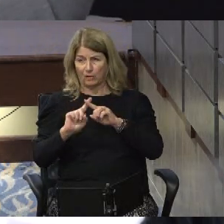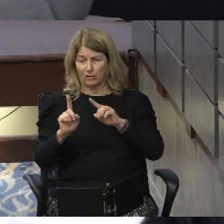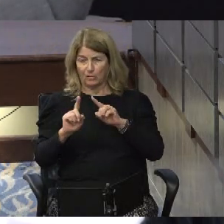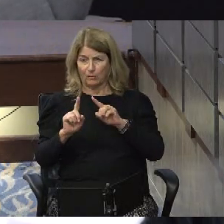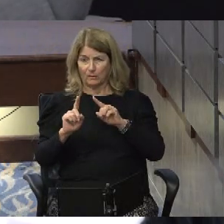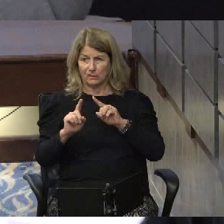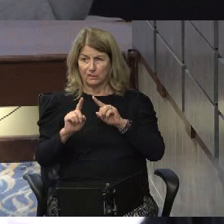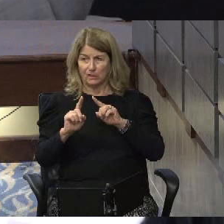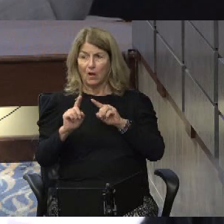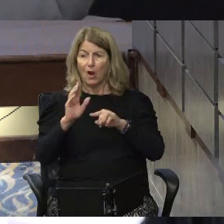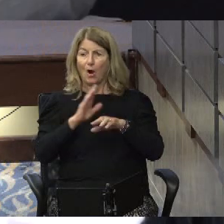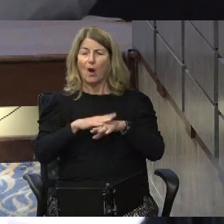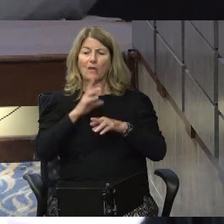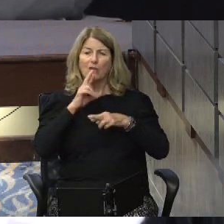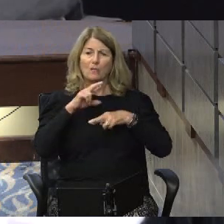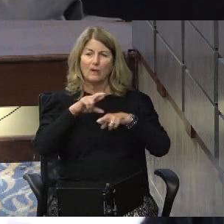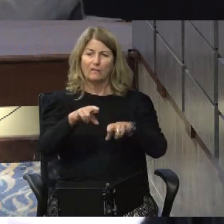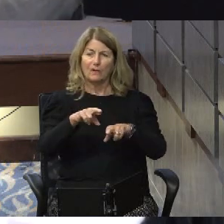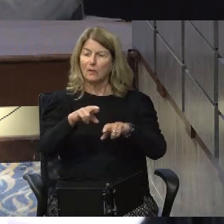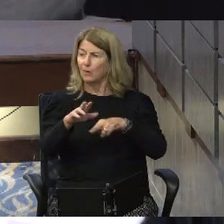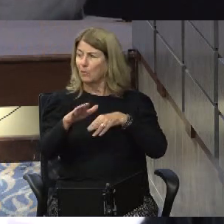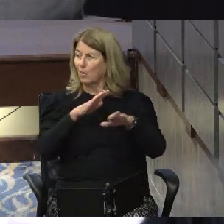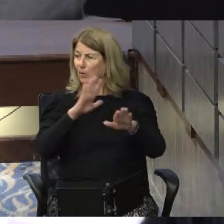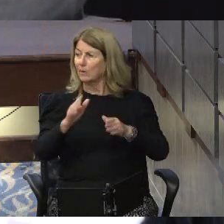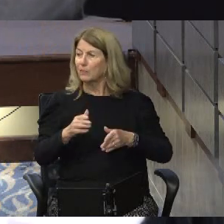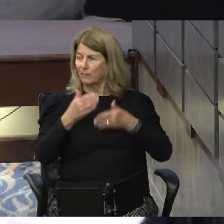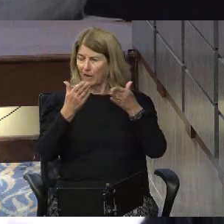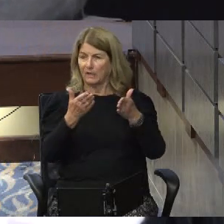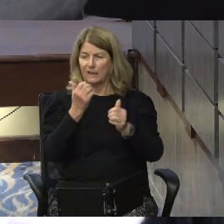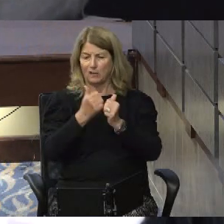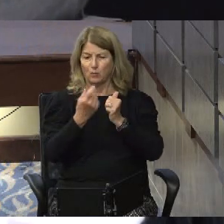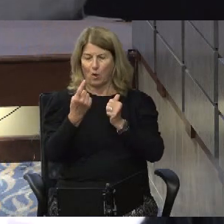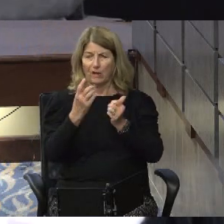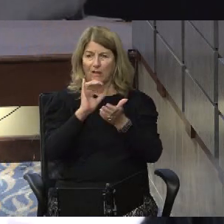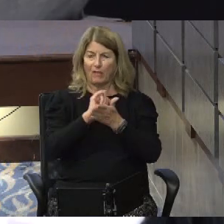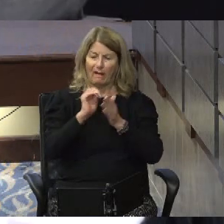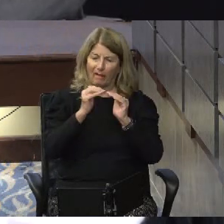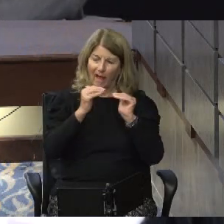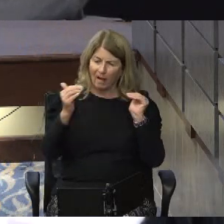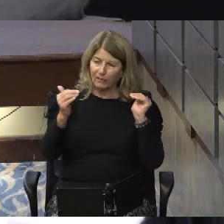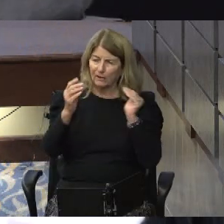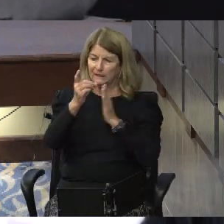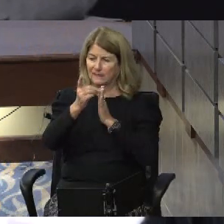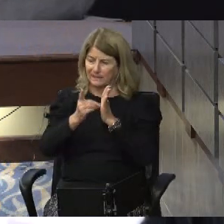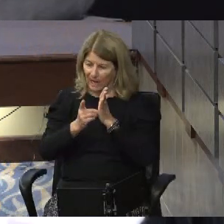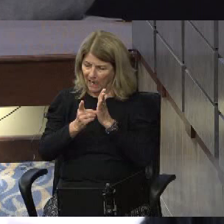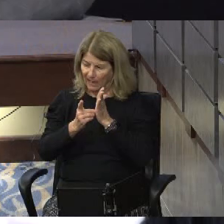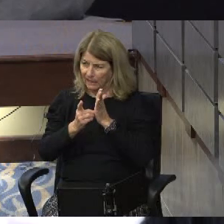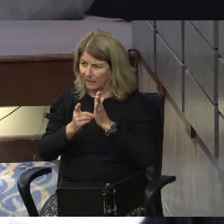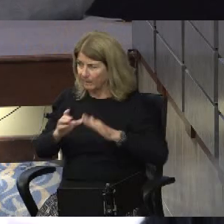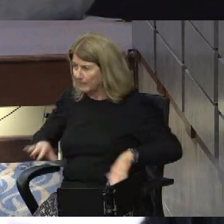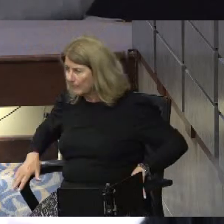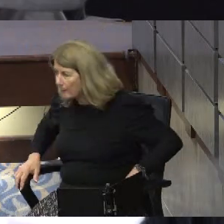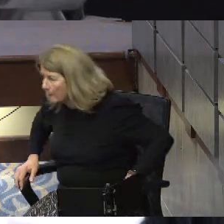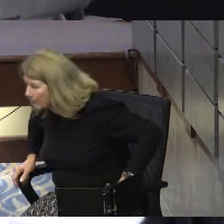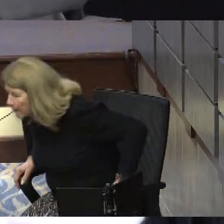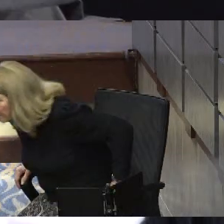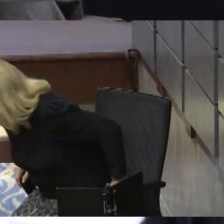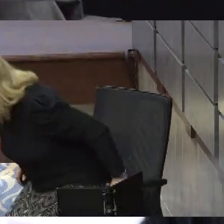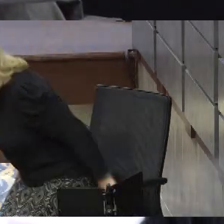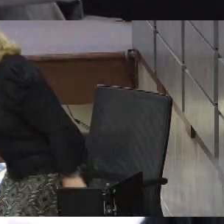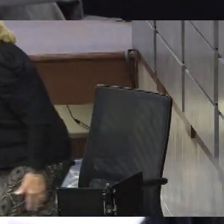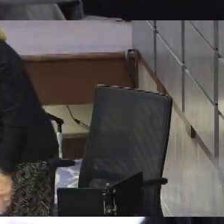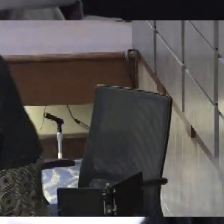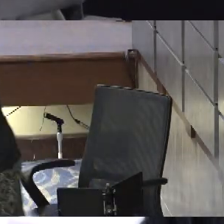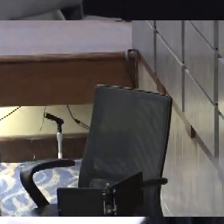along the Riverwalk, and provide each one of them that level of design, both in terms of plantings